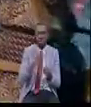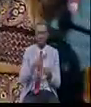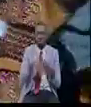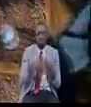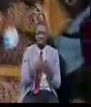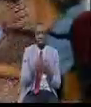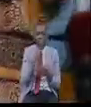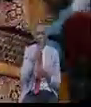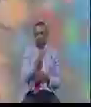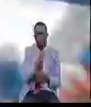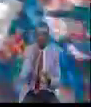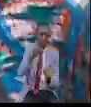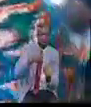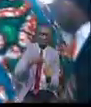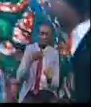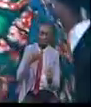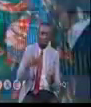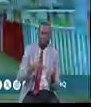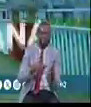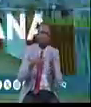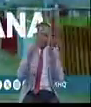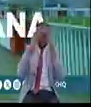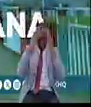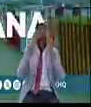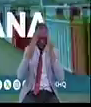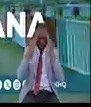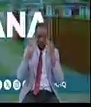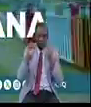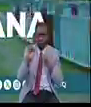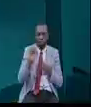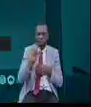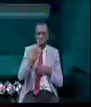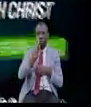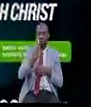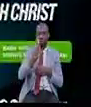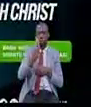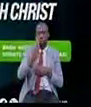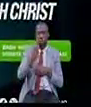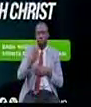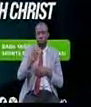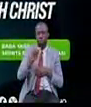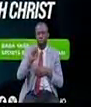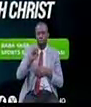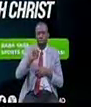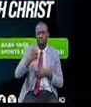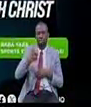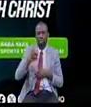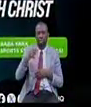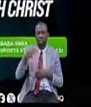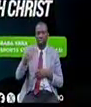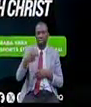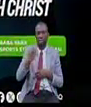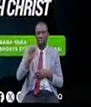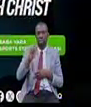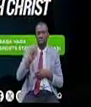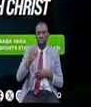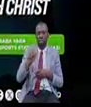part of these experiences. Kumasi, Ghana. Jesus is here.